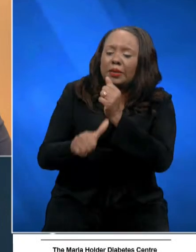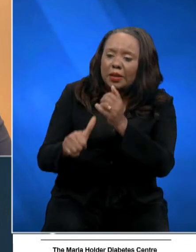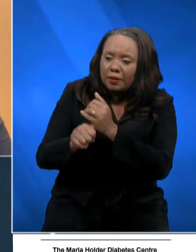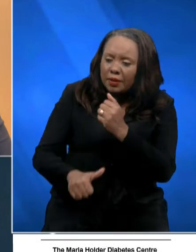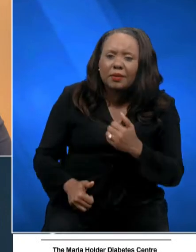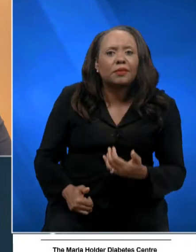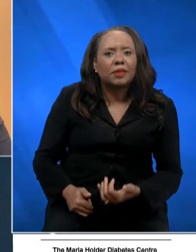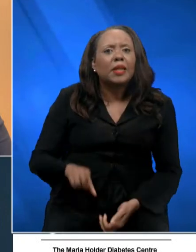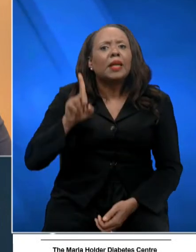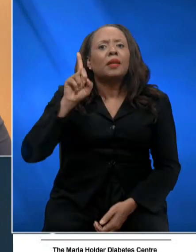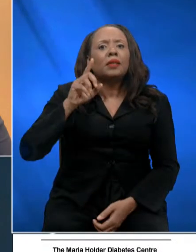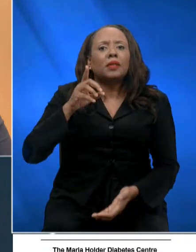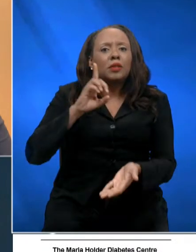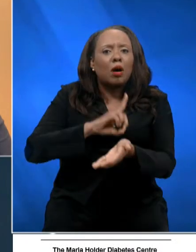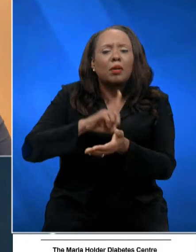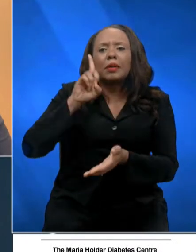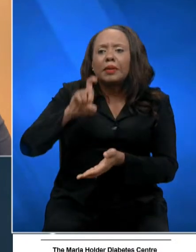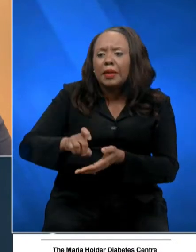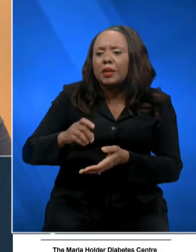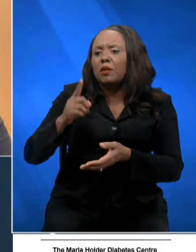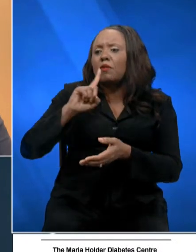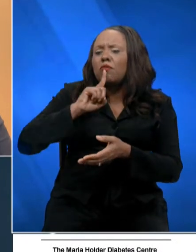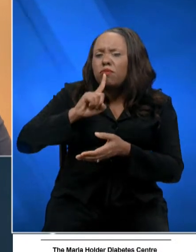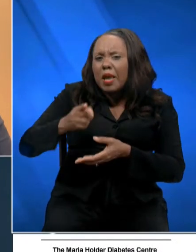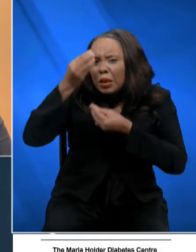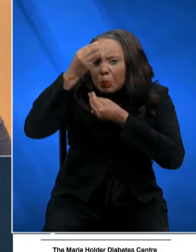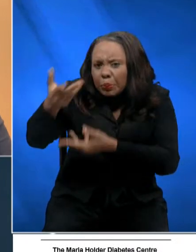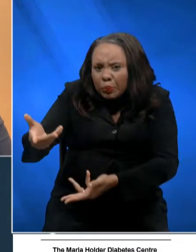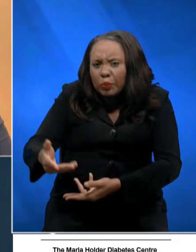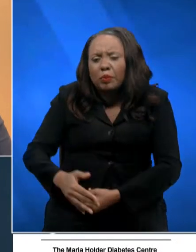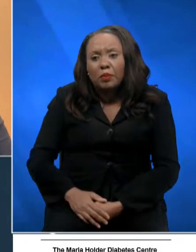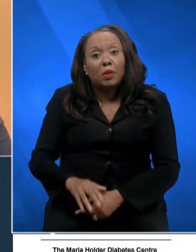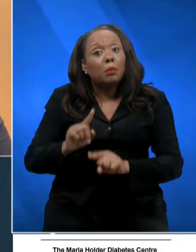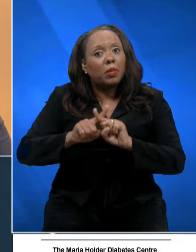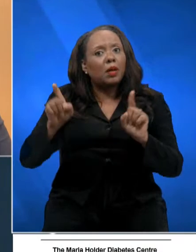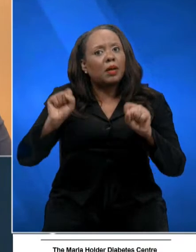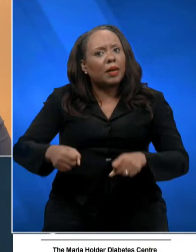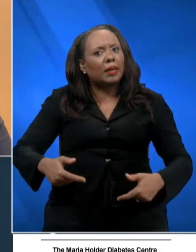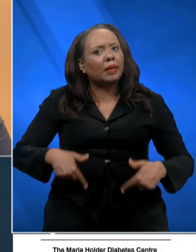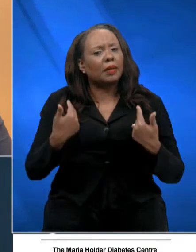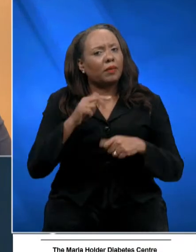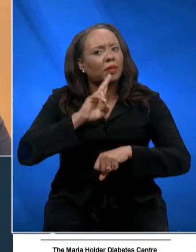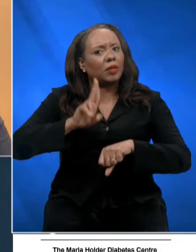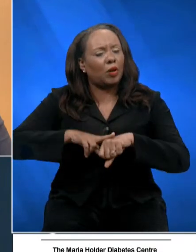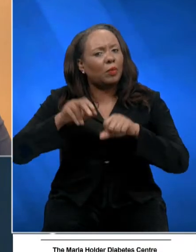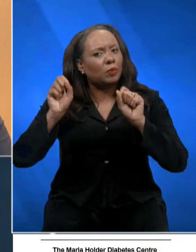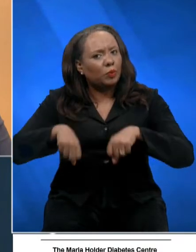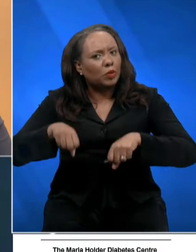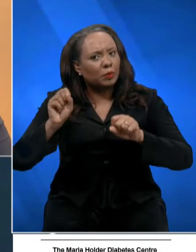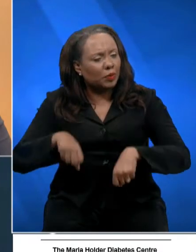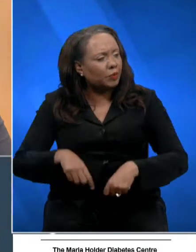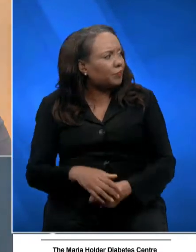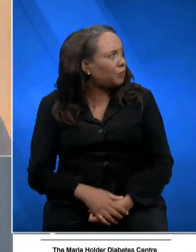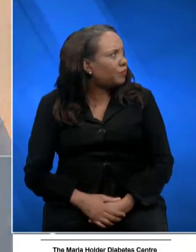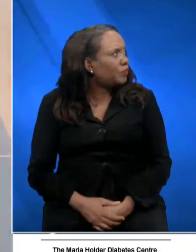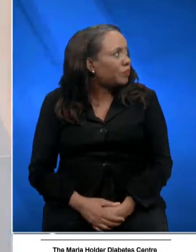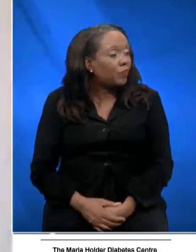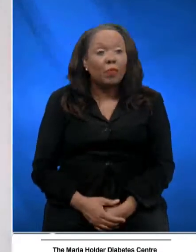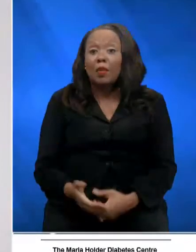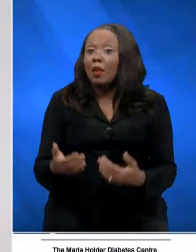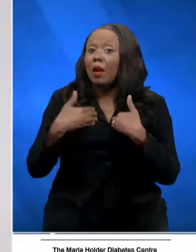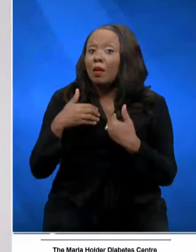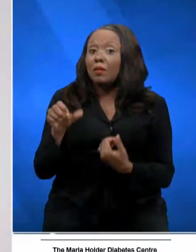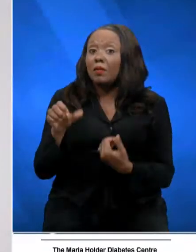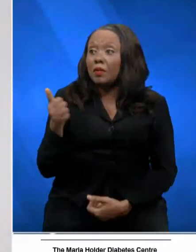of that has to happen so the adjustment is real and you can live as normally as possible. We have another question.